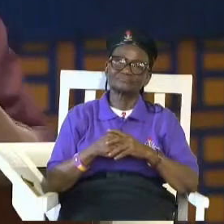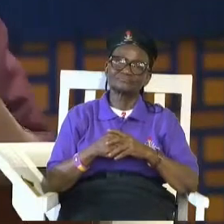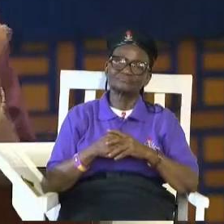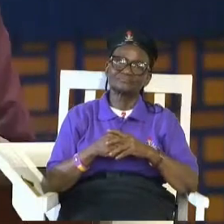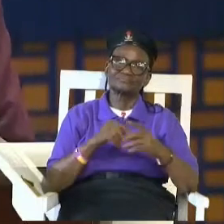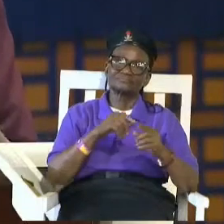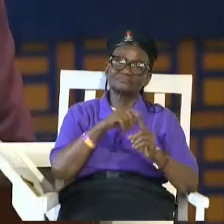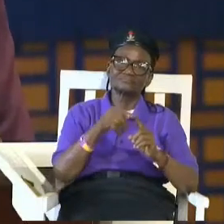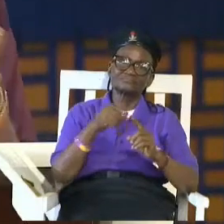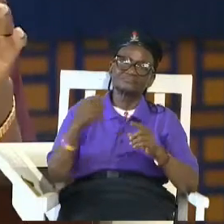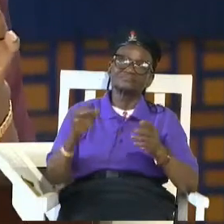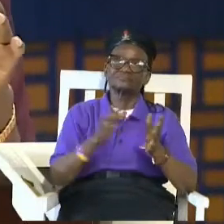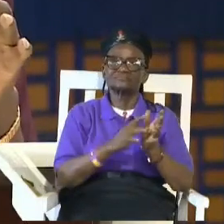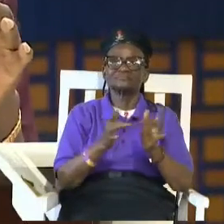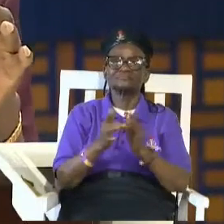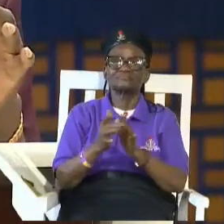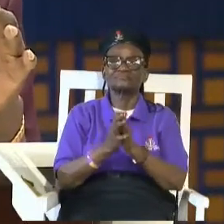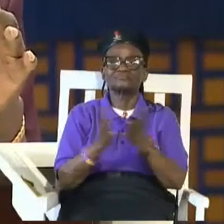And when the Bible says